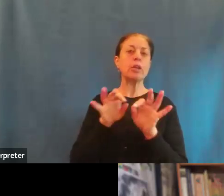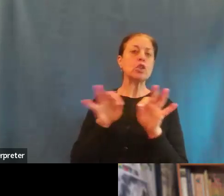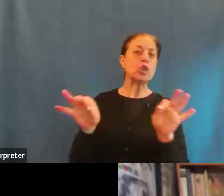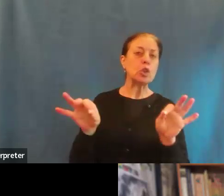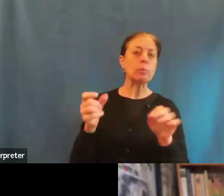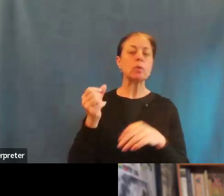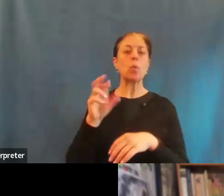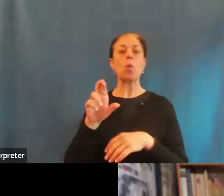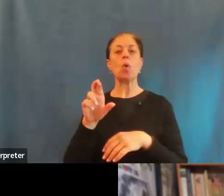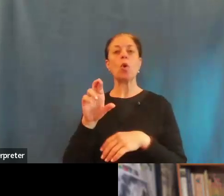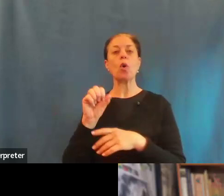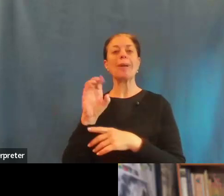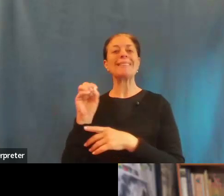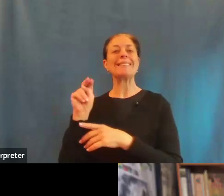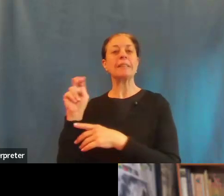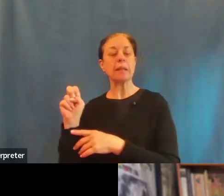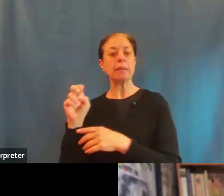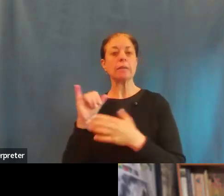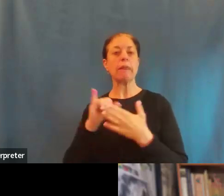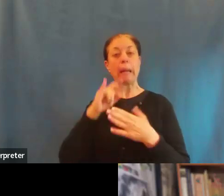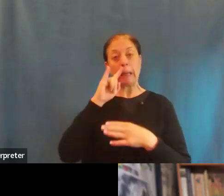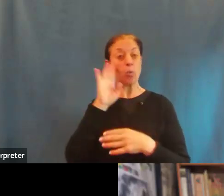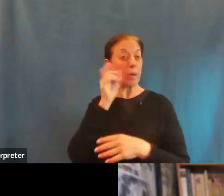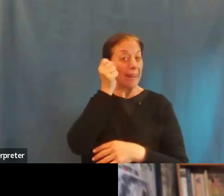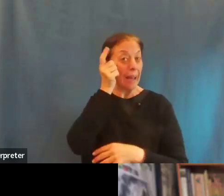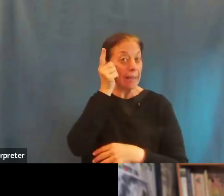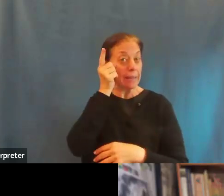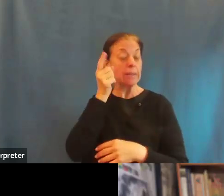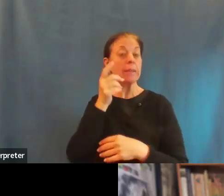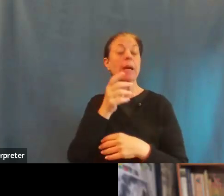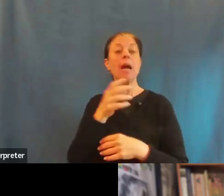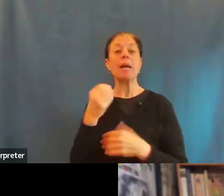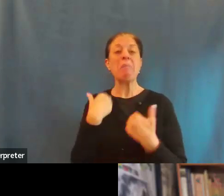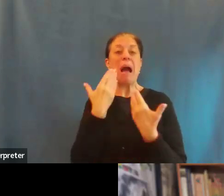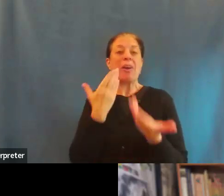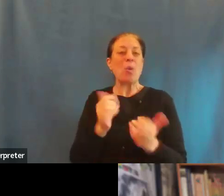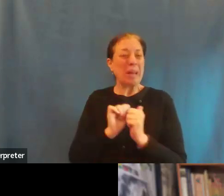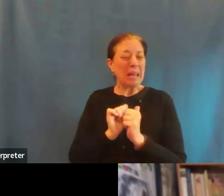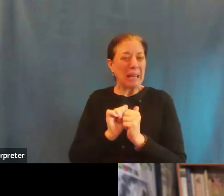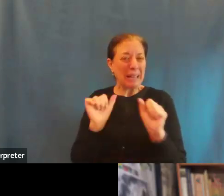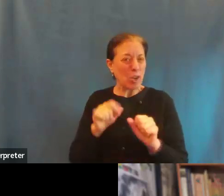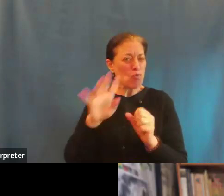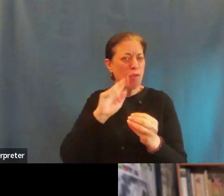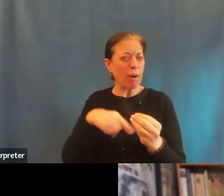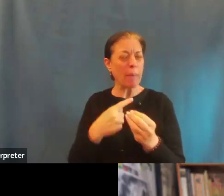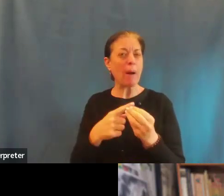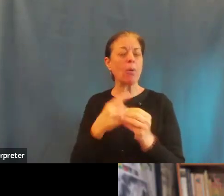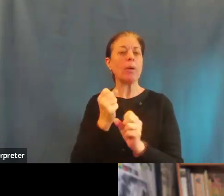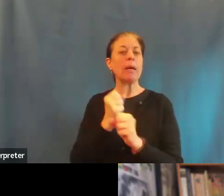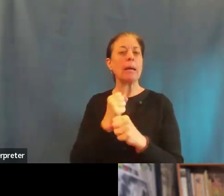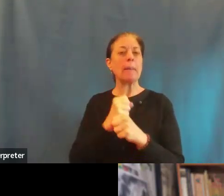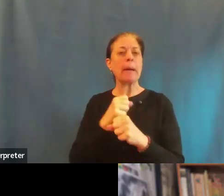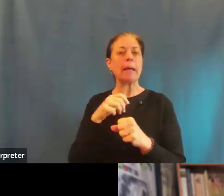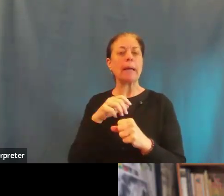felt like kids were gonna get? And like, I don't know, can you talk about like making it